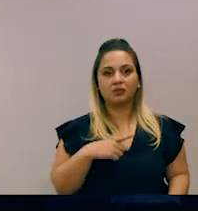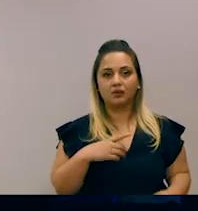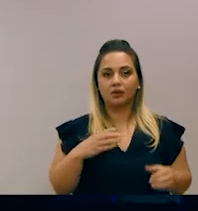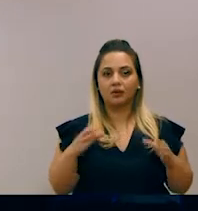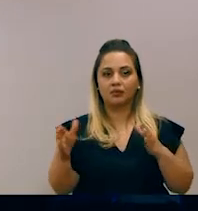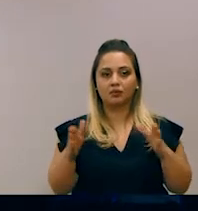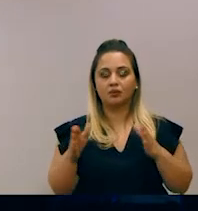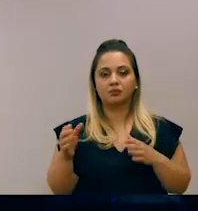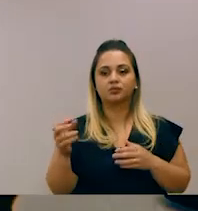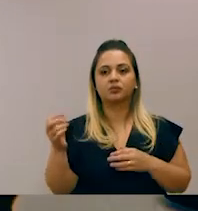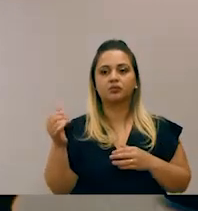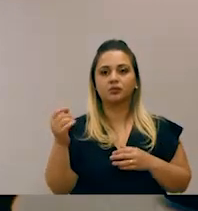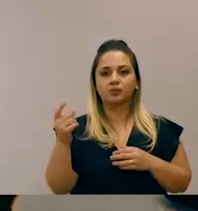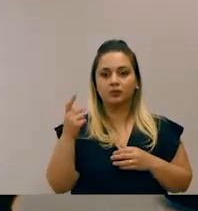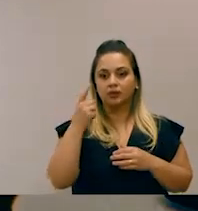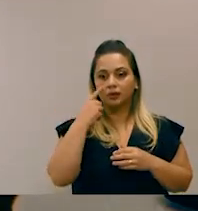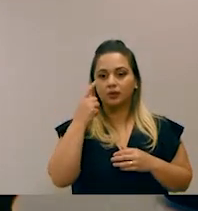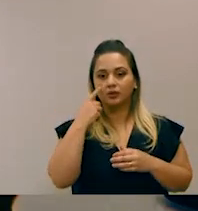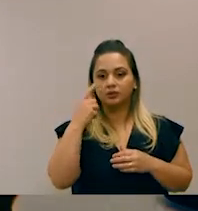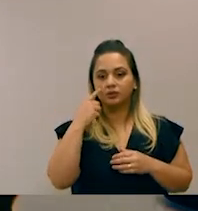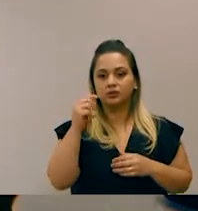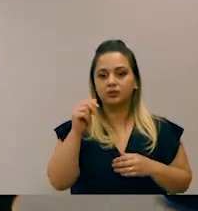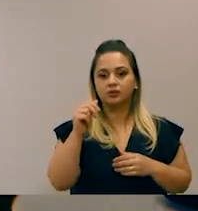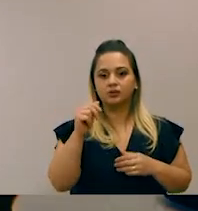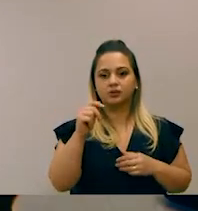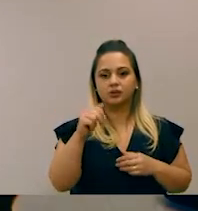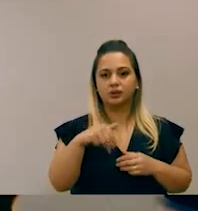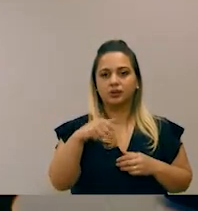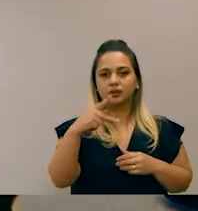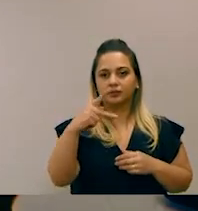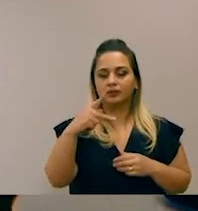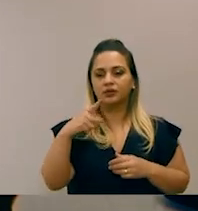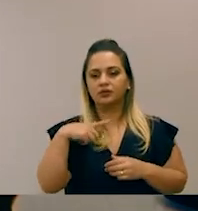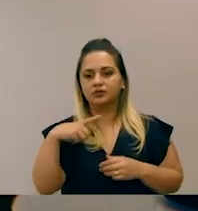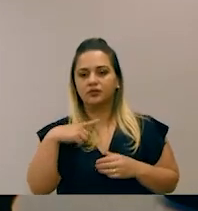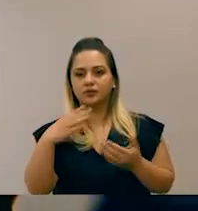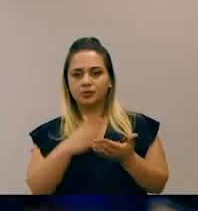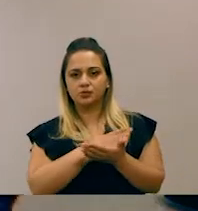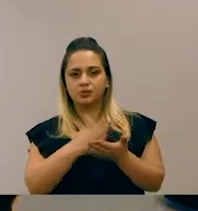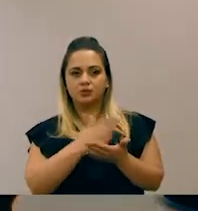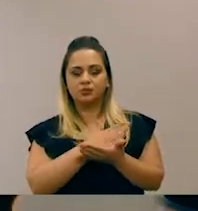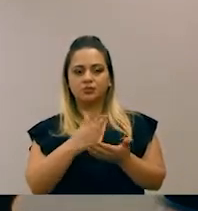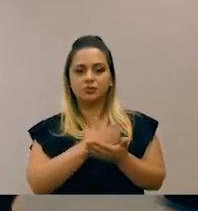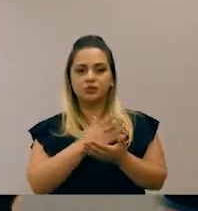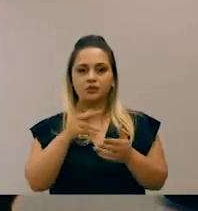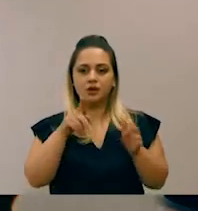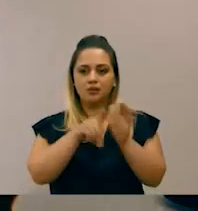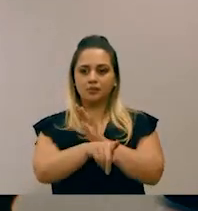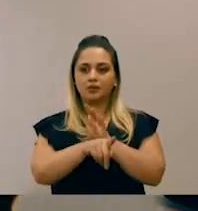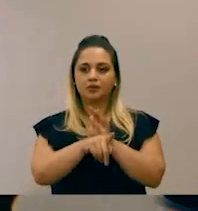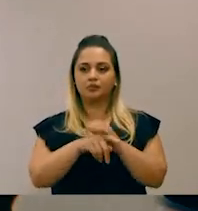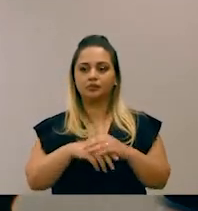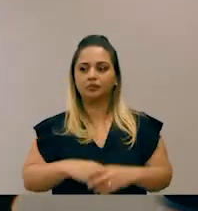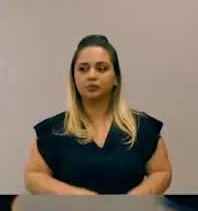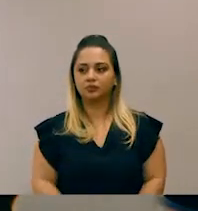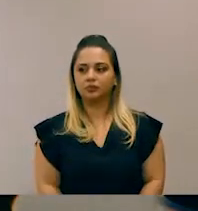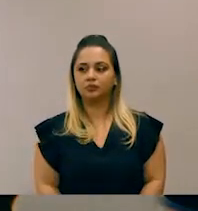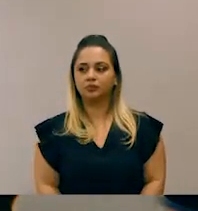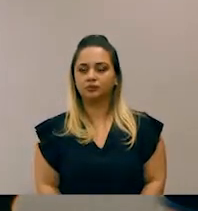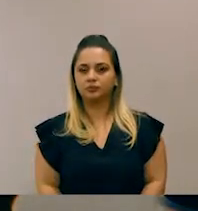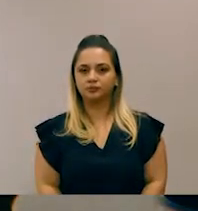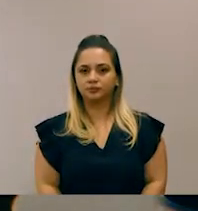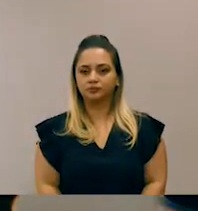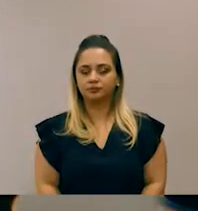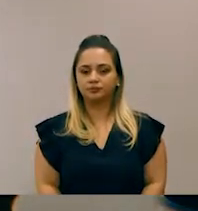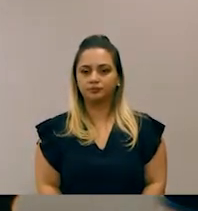So it was very interesting, the content of these presentations, lots of information about NLP, and we have received